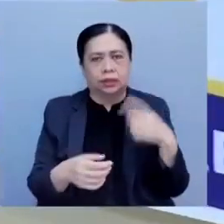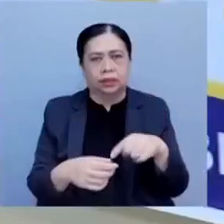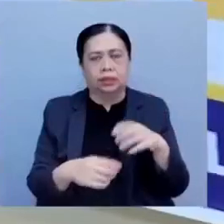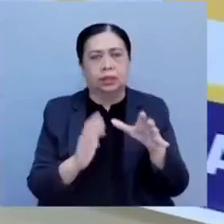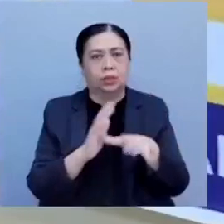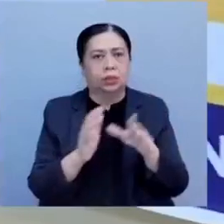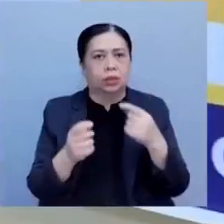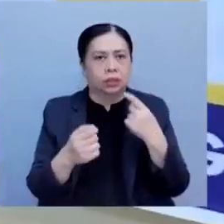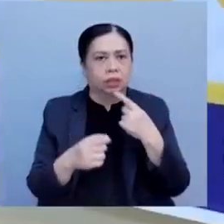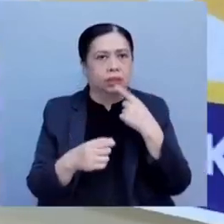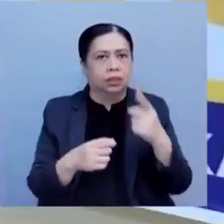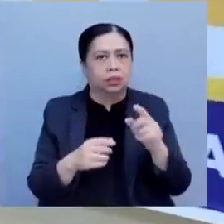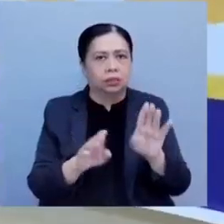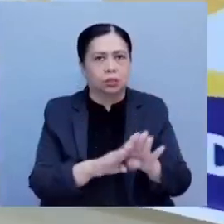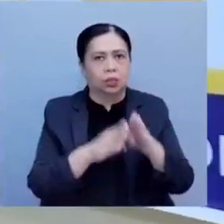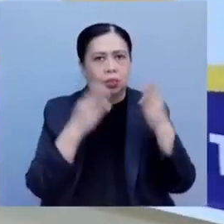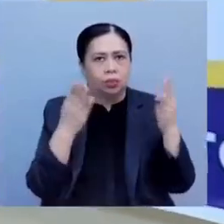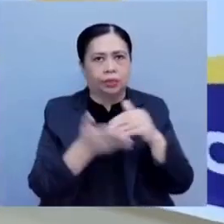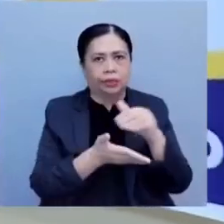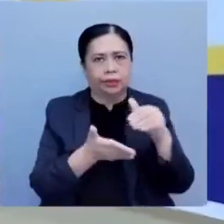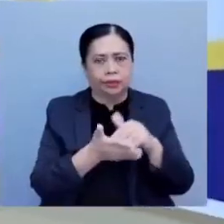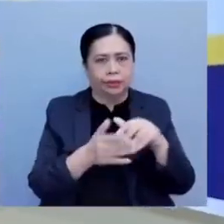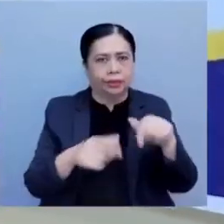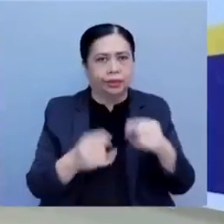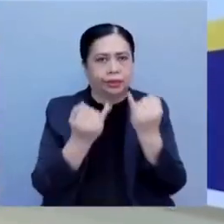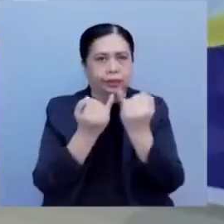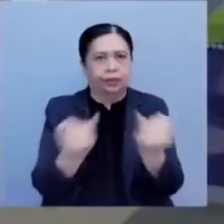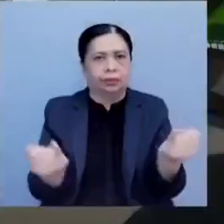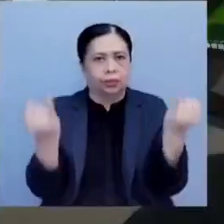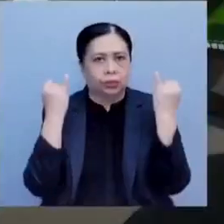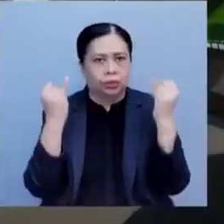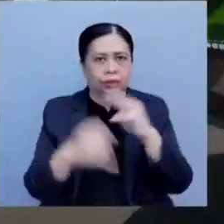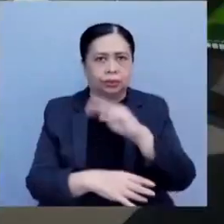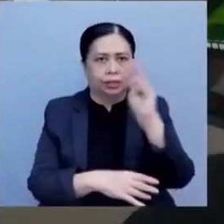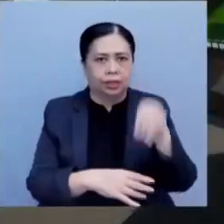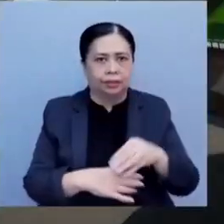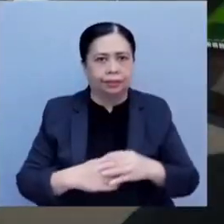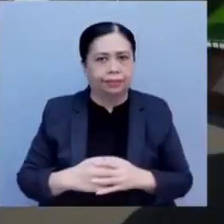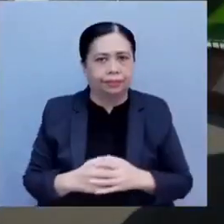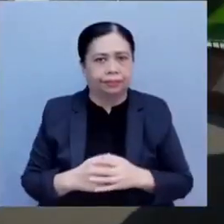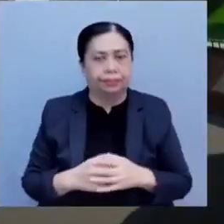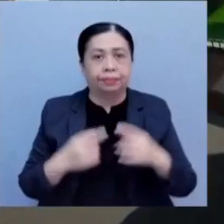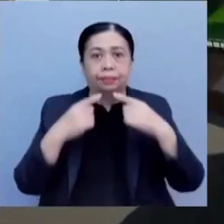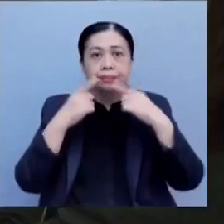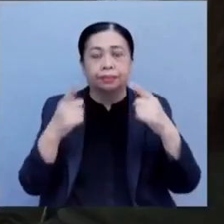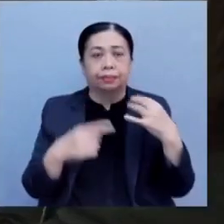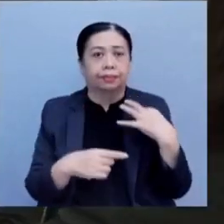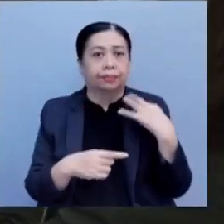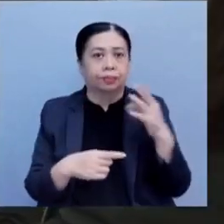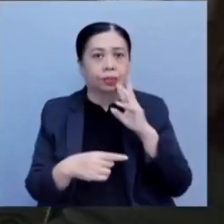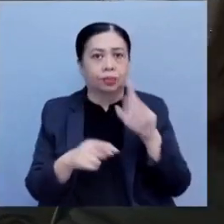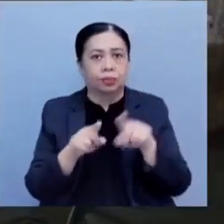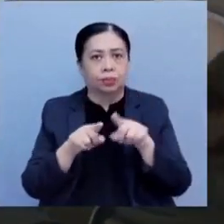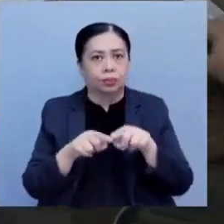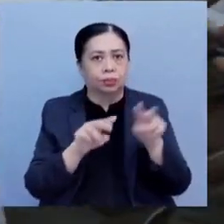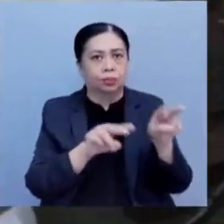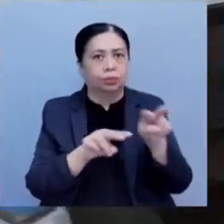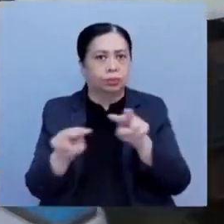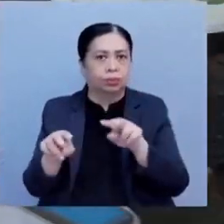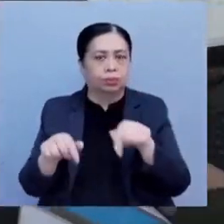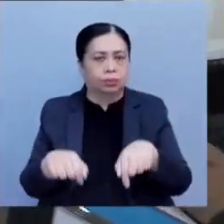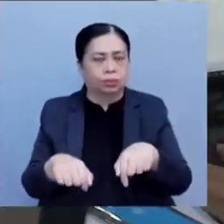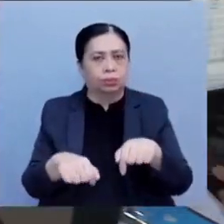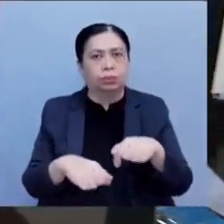its Command and Operations Center here in Intramuros, Manila. Proclamation of candidates will also be monitored in the command